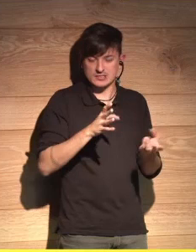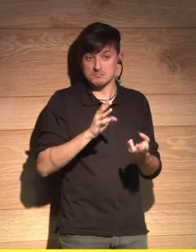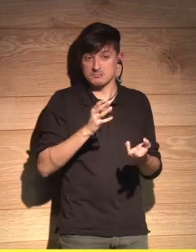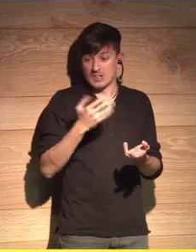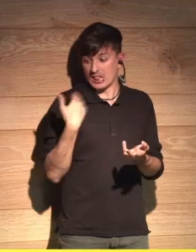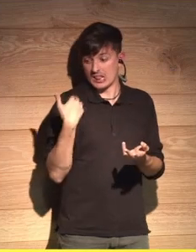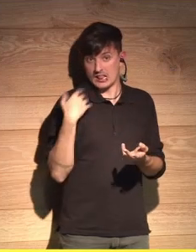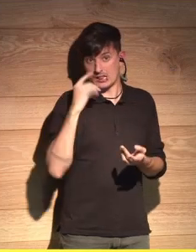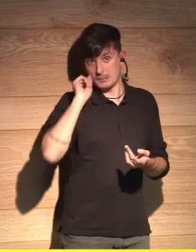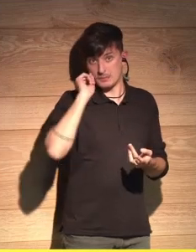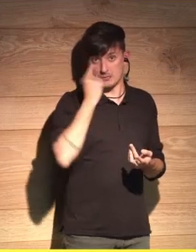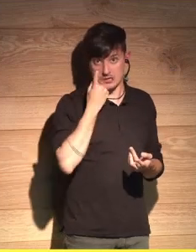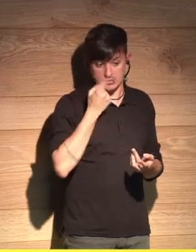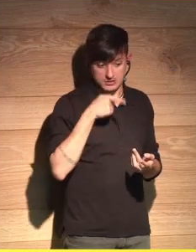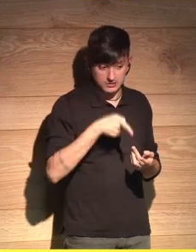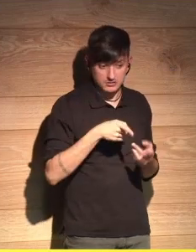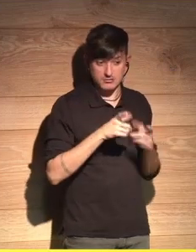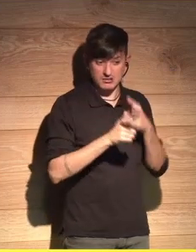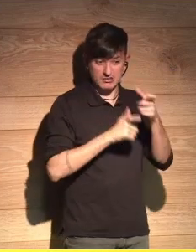very related, it looks like,